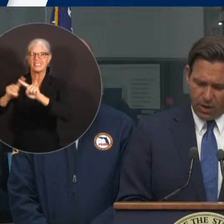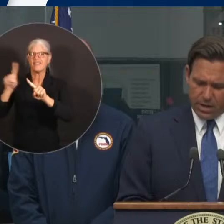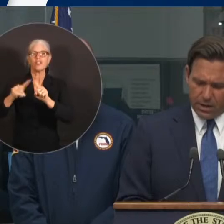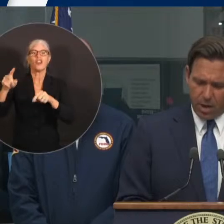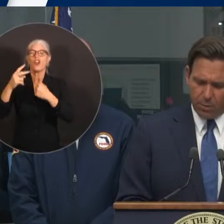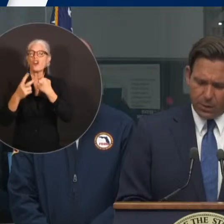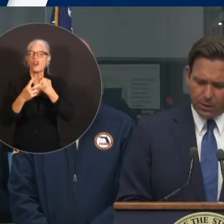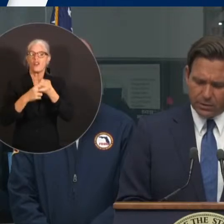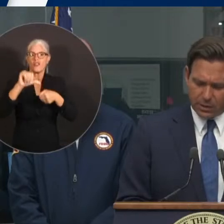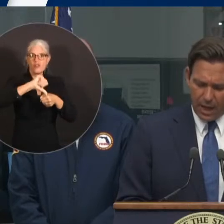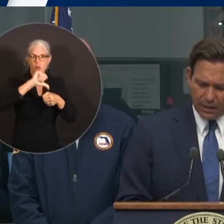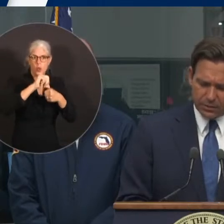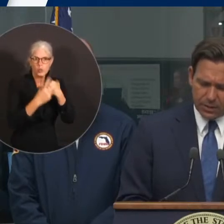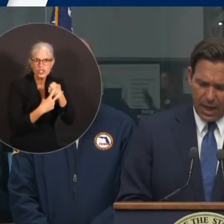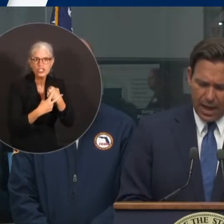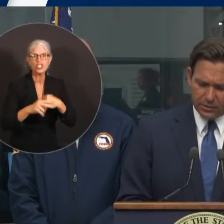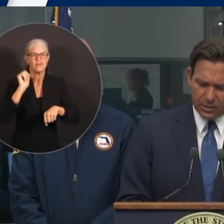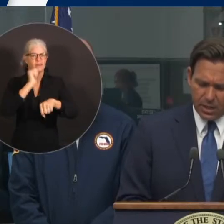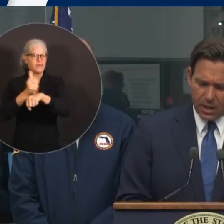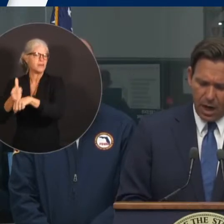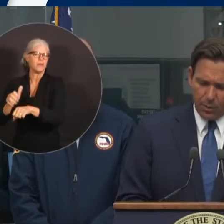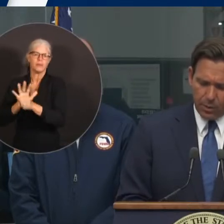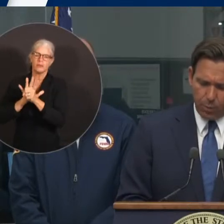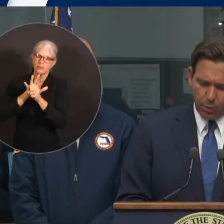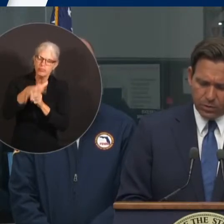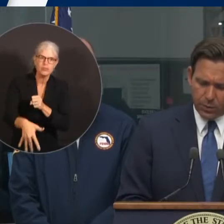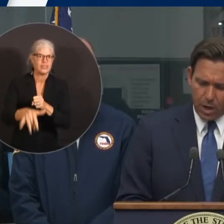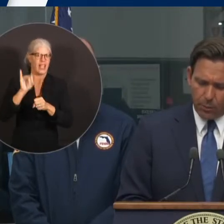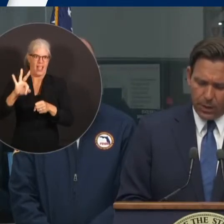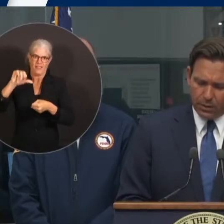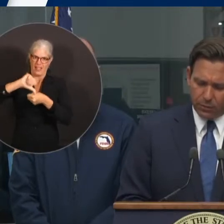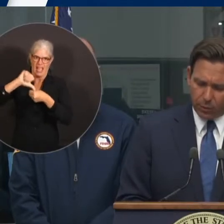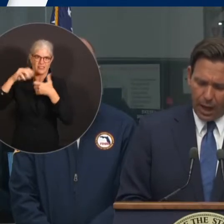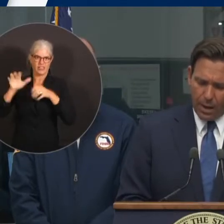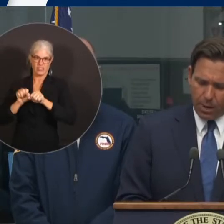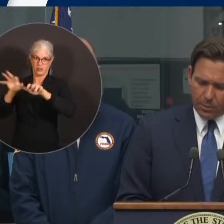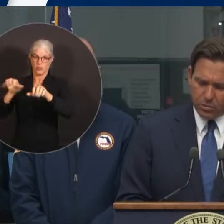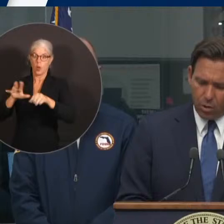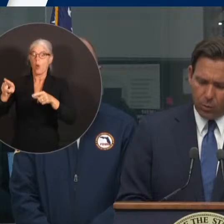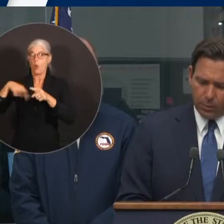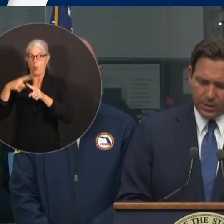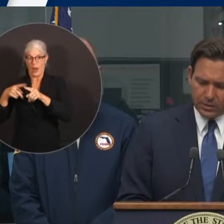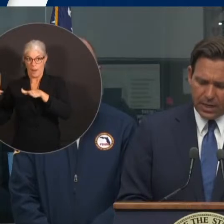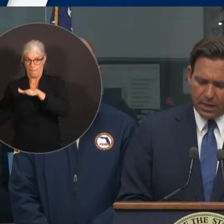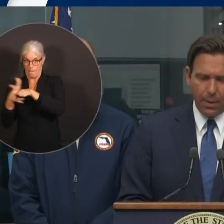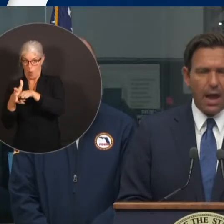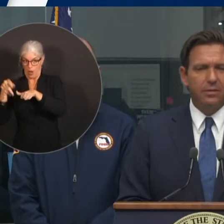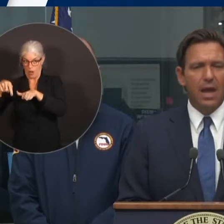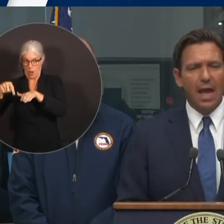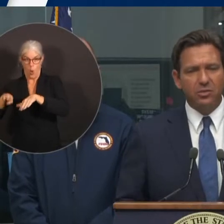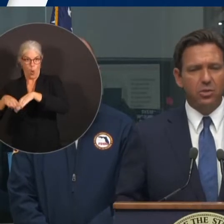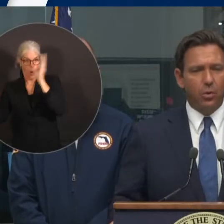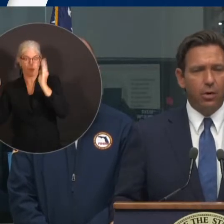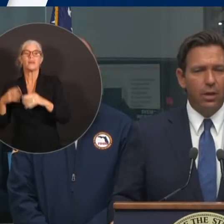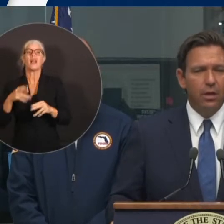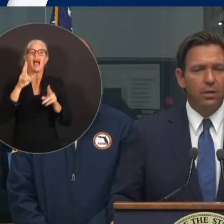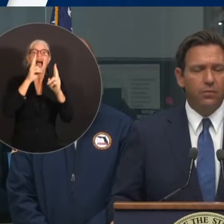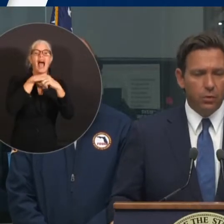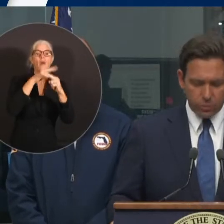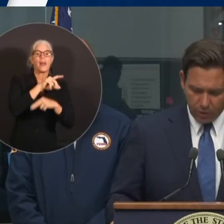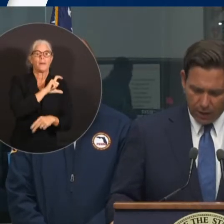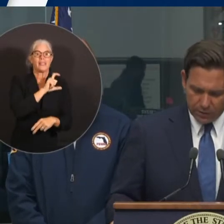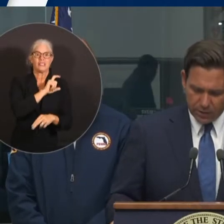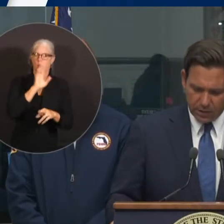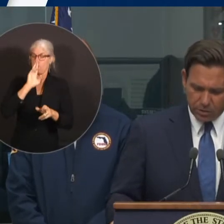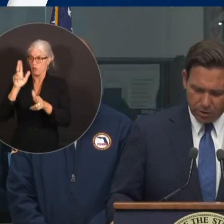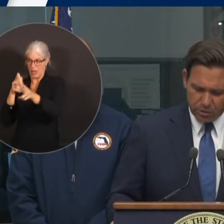staged and ready to go, millions of gallons of gas. When the ports reopen, Florida Highway Patrol will be standing by to escort